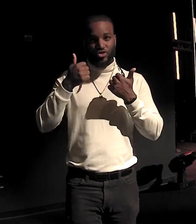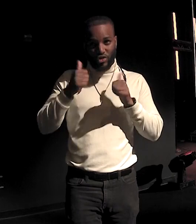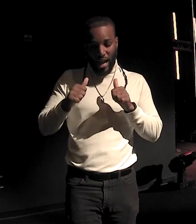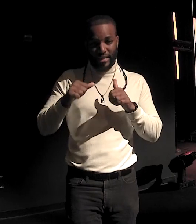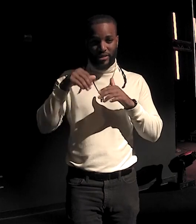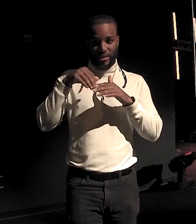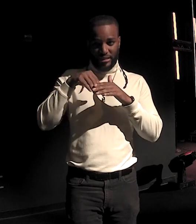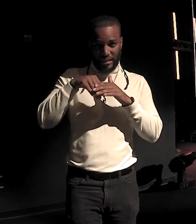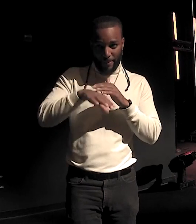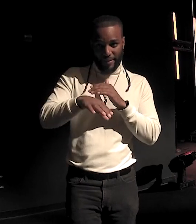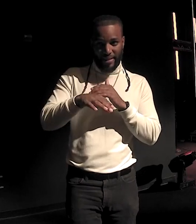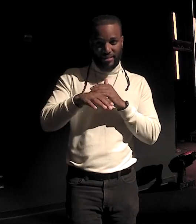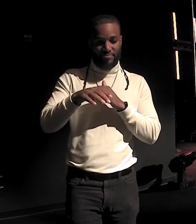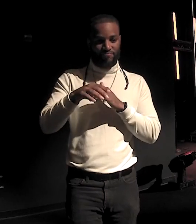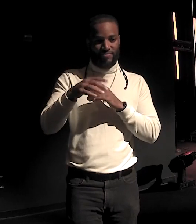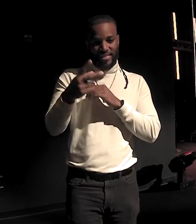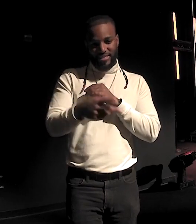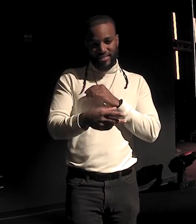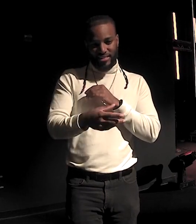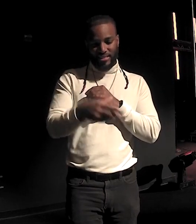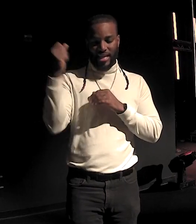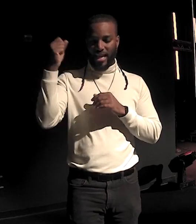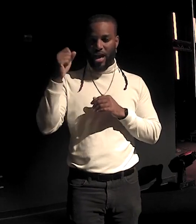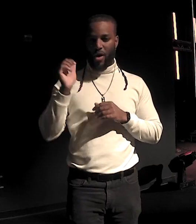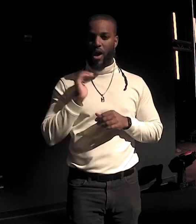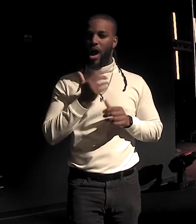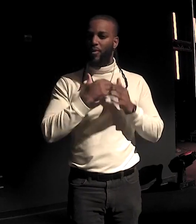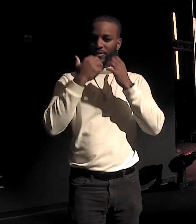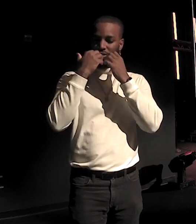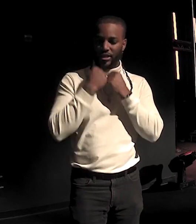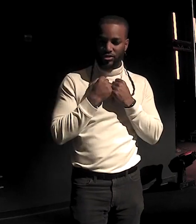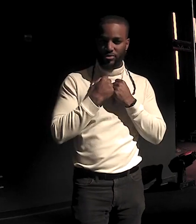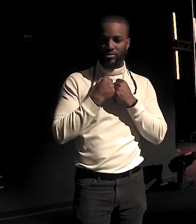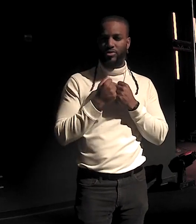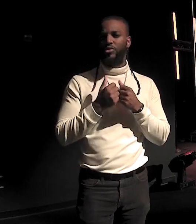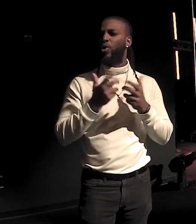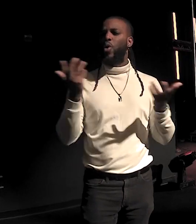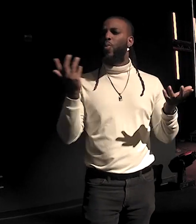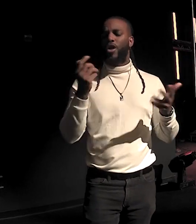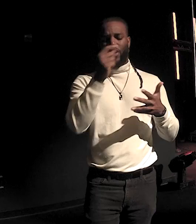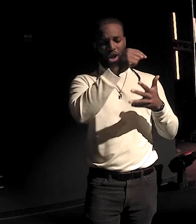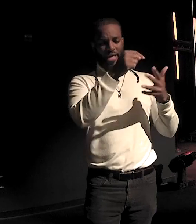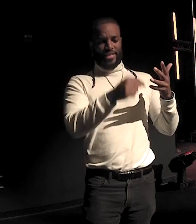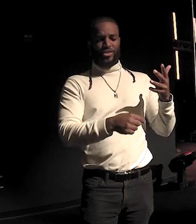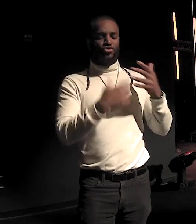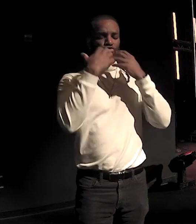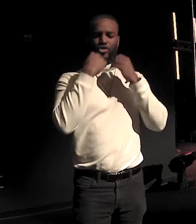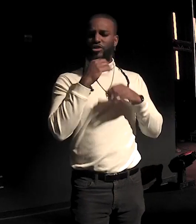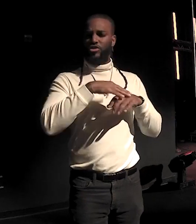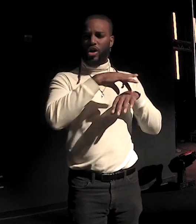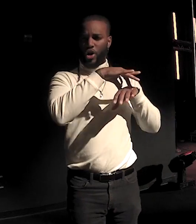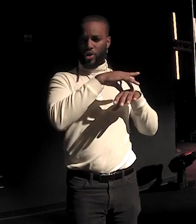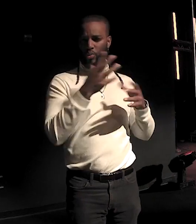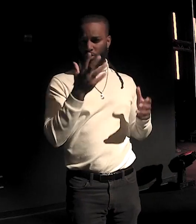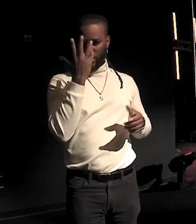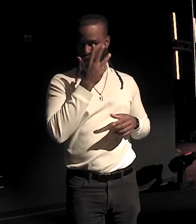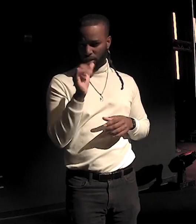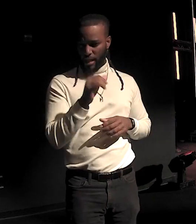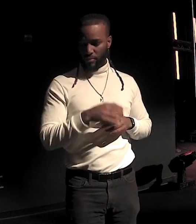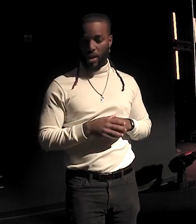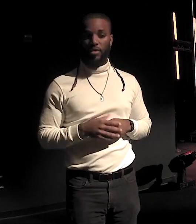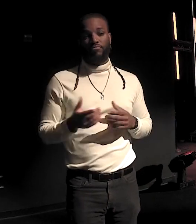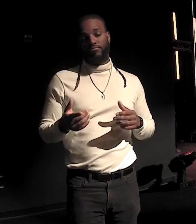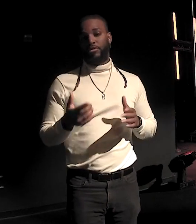in and take out the things that we treasure. So what are these treasures on earth? Well,